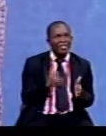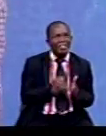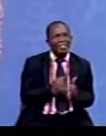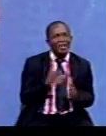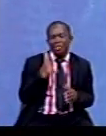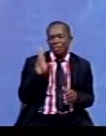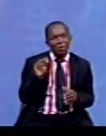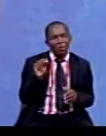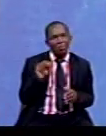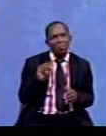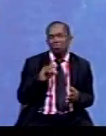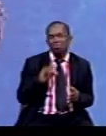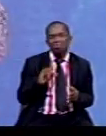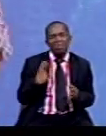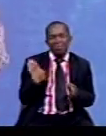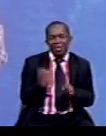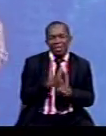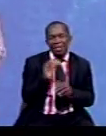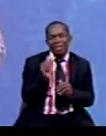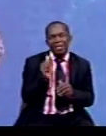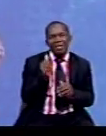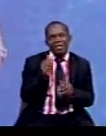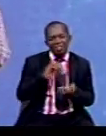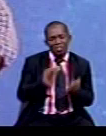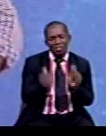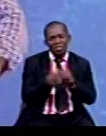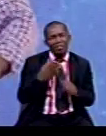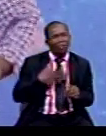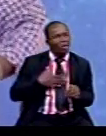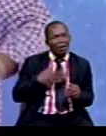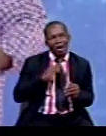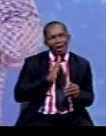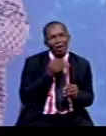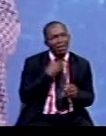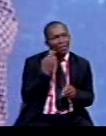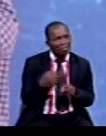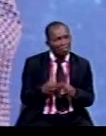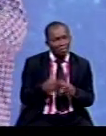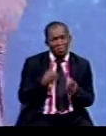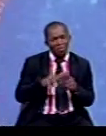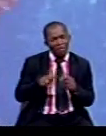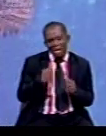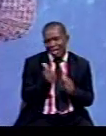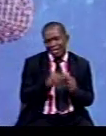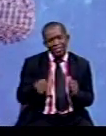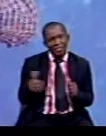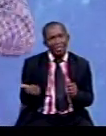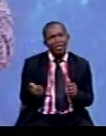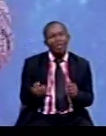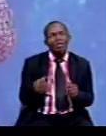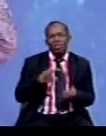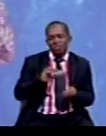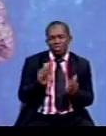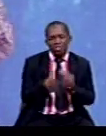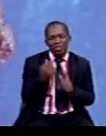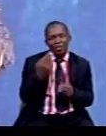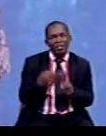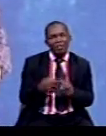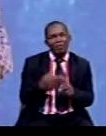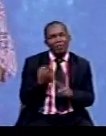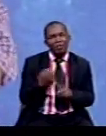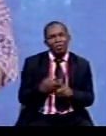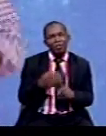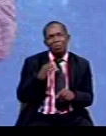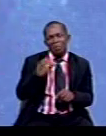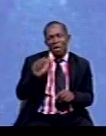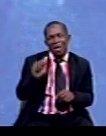to Belteshazzar. You have changed our names from Azariah, from Mishael, and from Hananiah to Shadrach, Meshach,